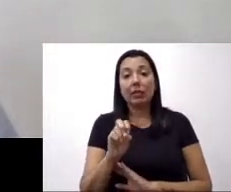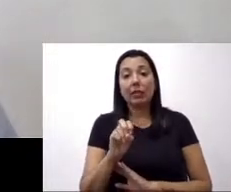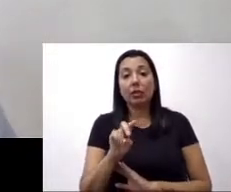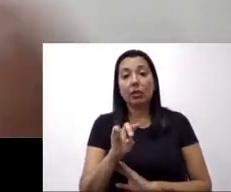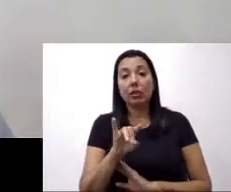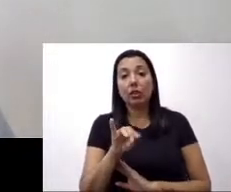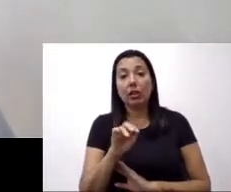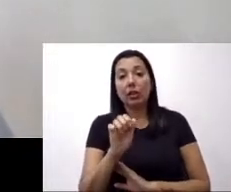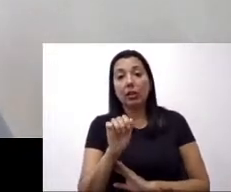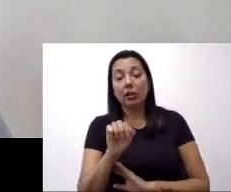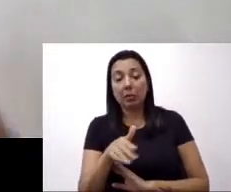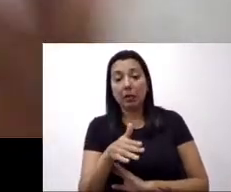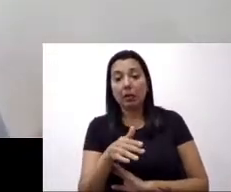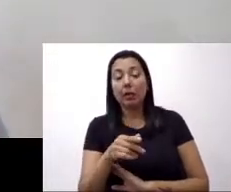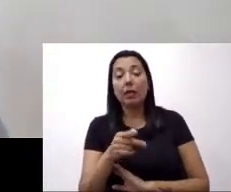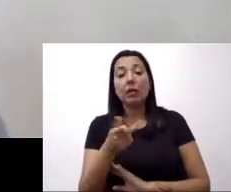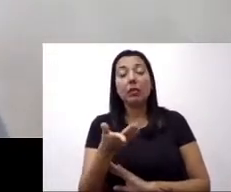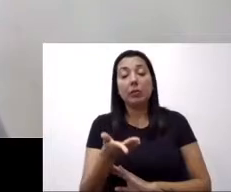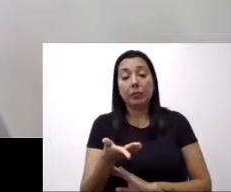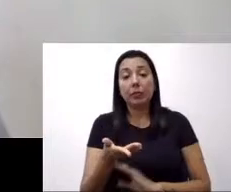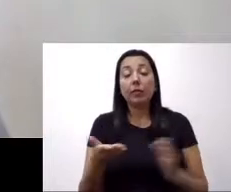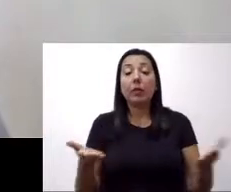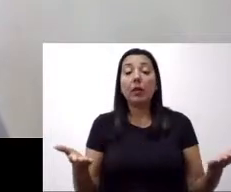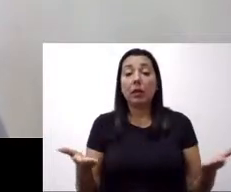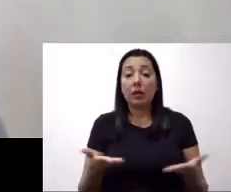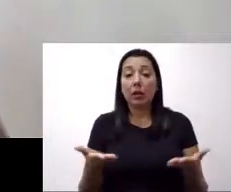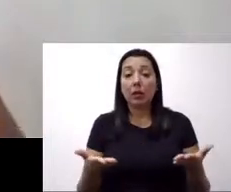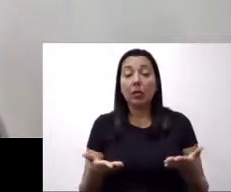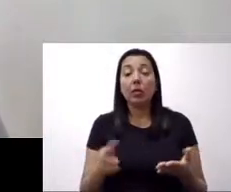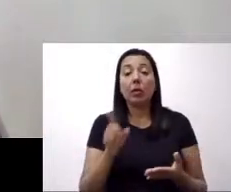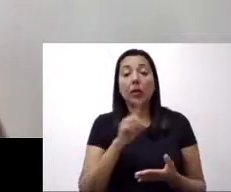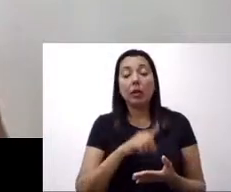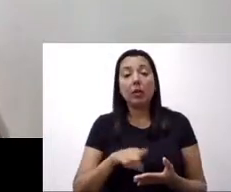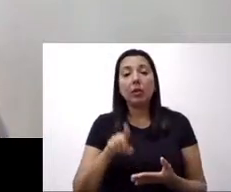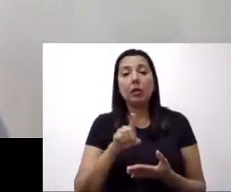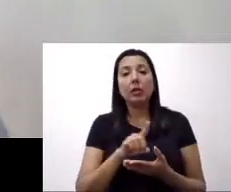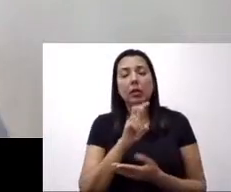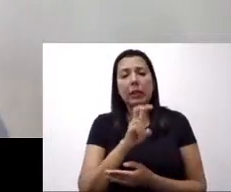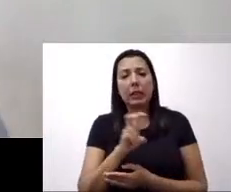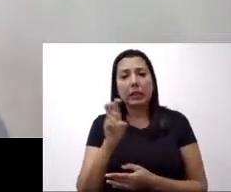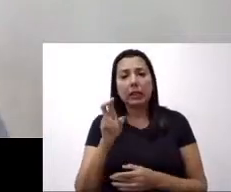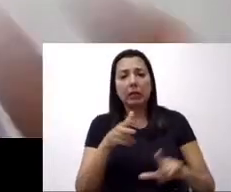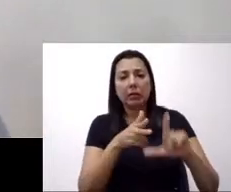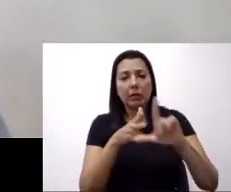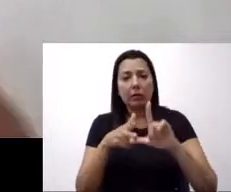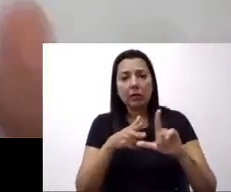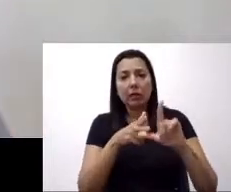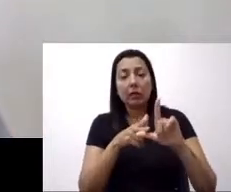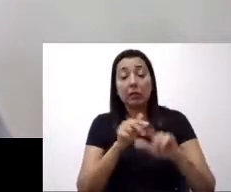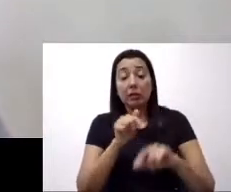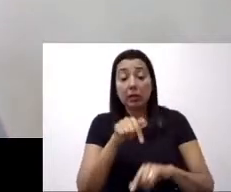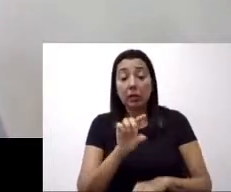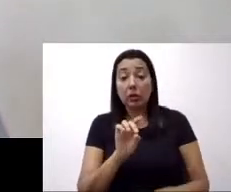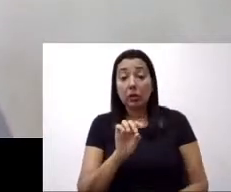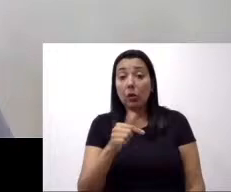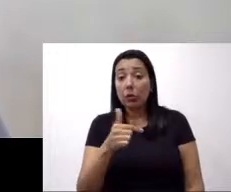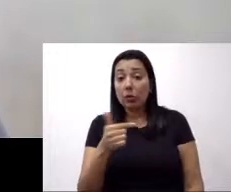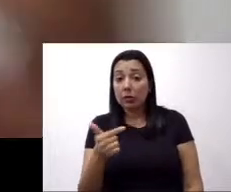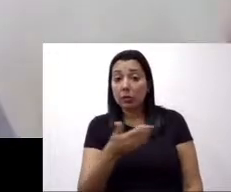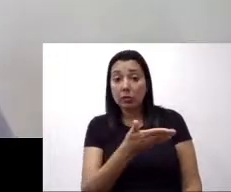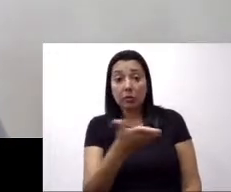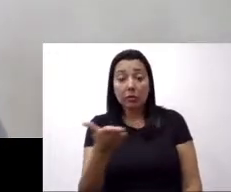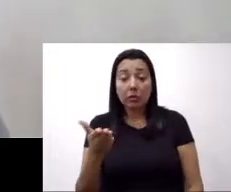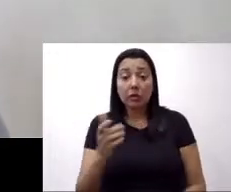is a cycle of 5 webinars, and this is only the second. You can find all the information of